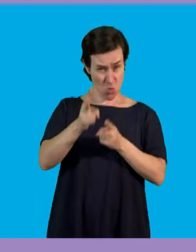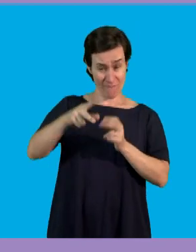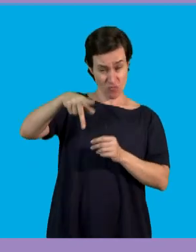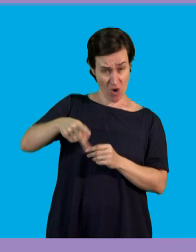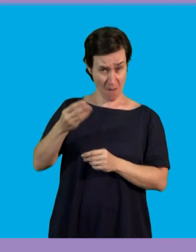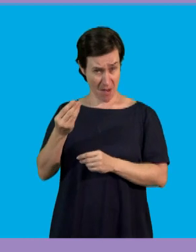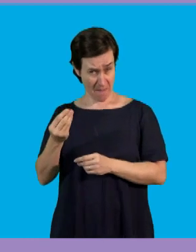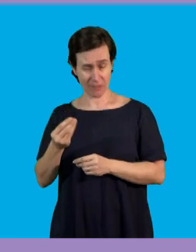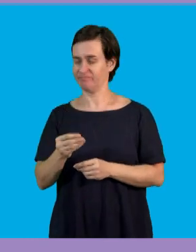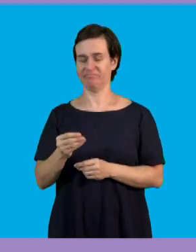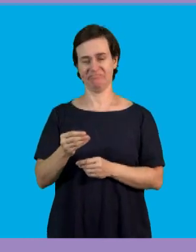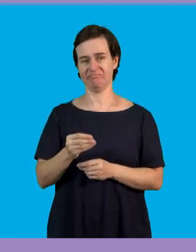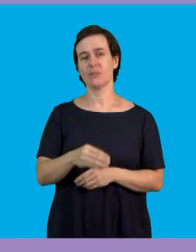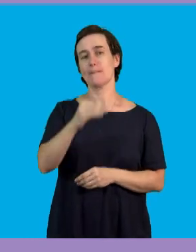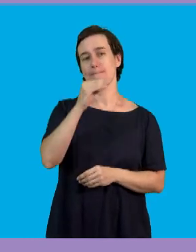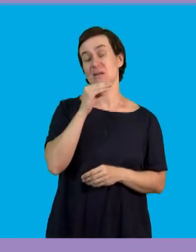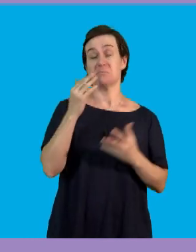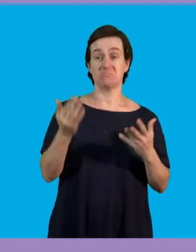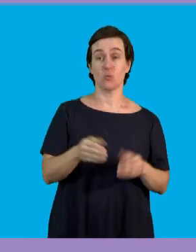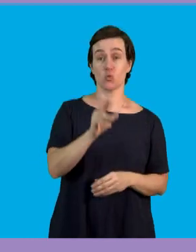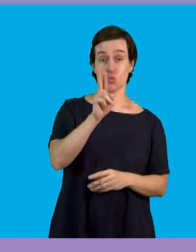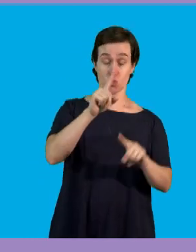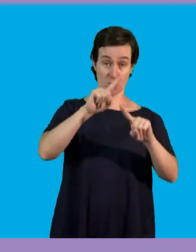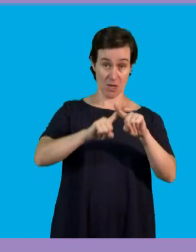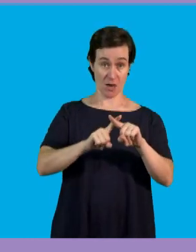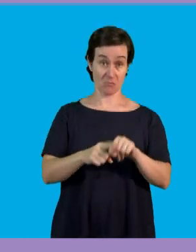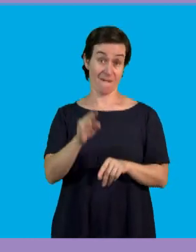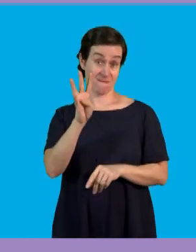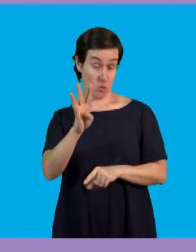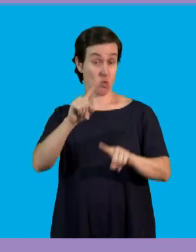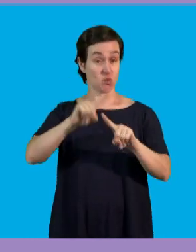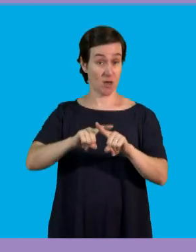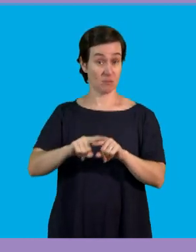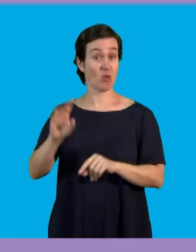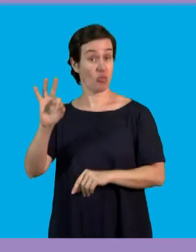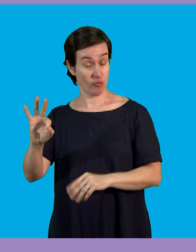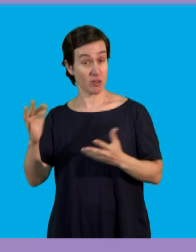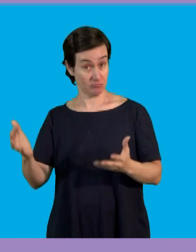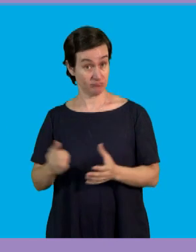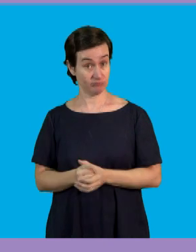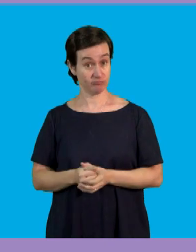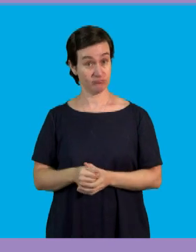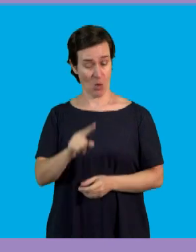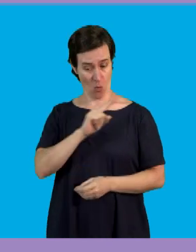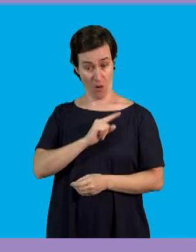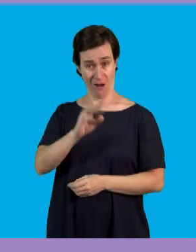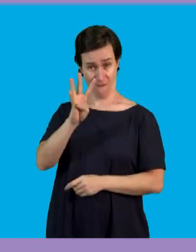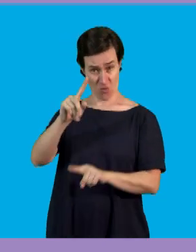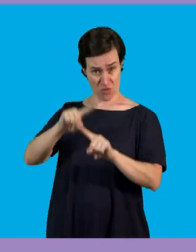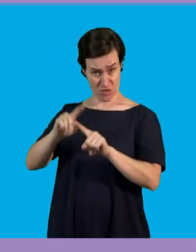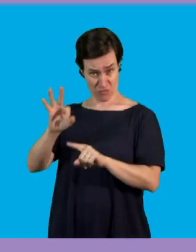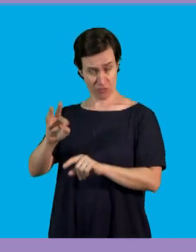prime number, we are going to say 2 multiplied by 4 multiplied by 3. Because 4 multiplied by